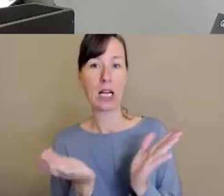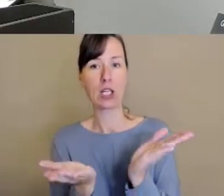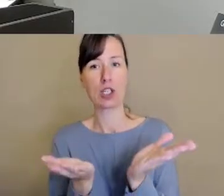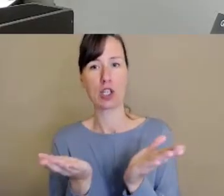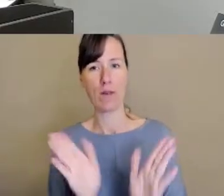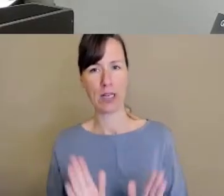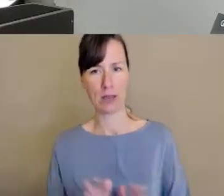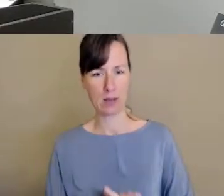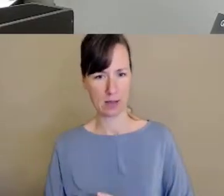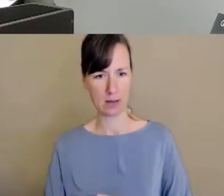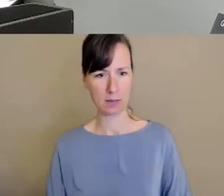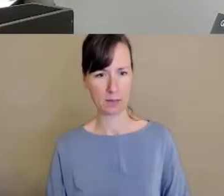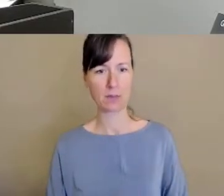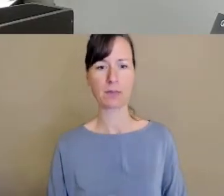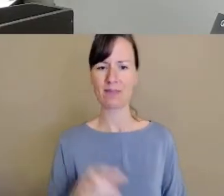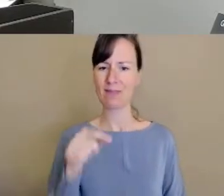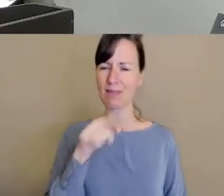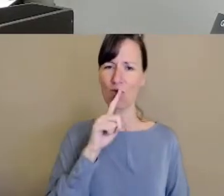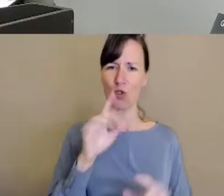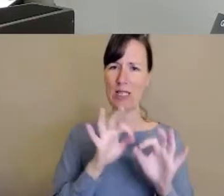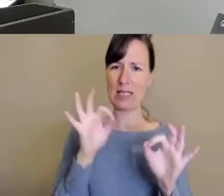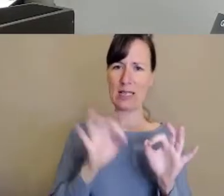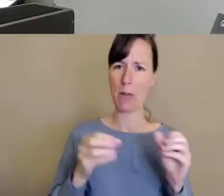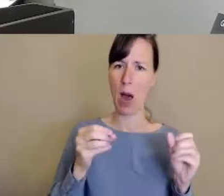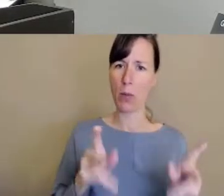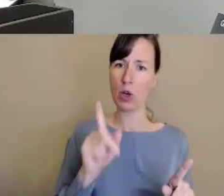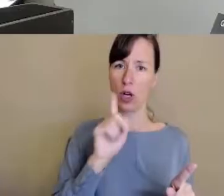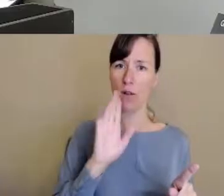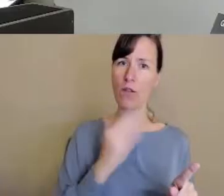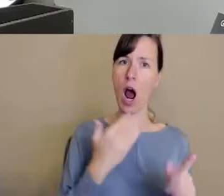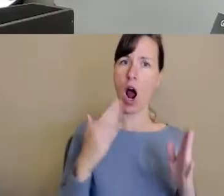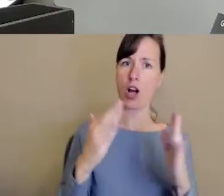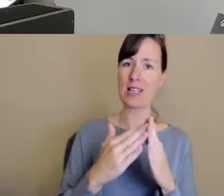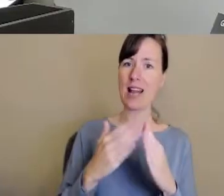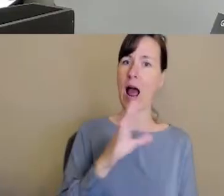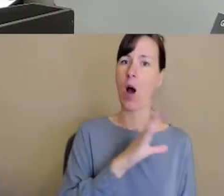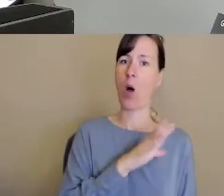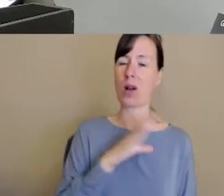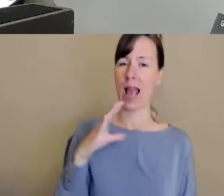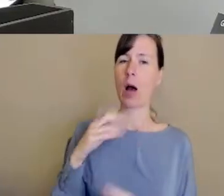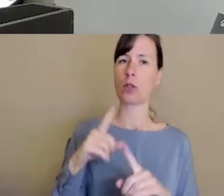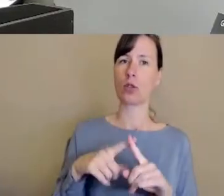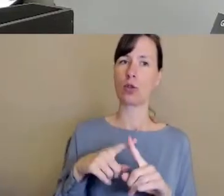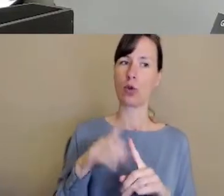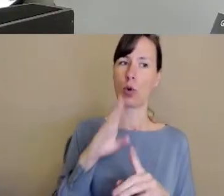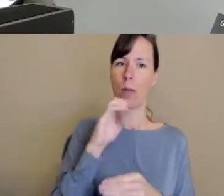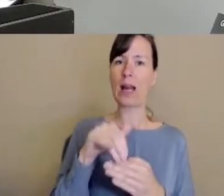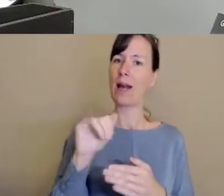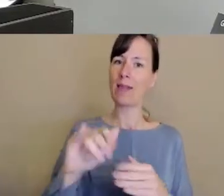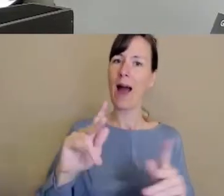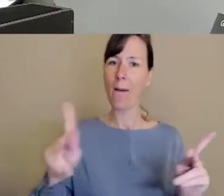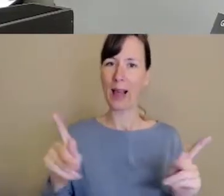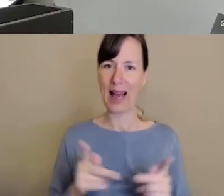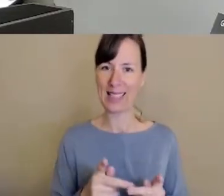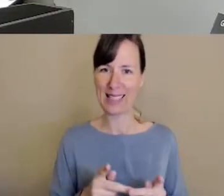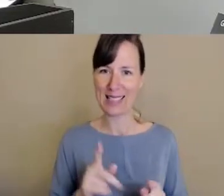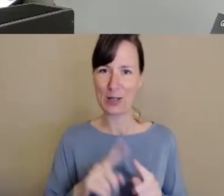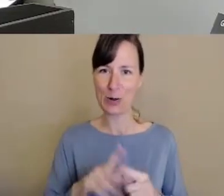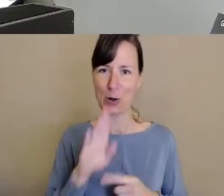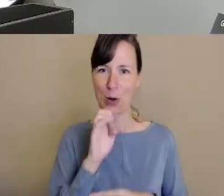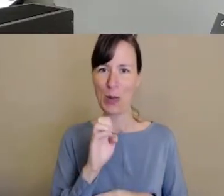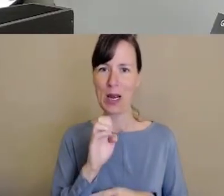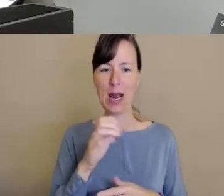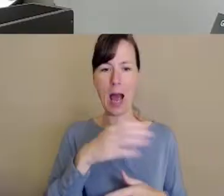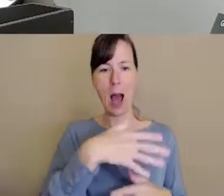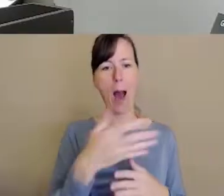council to put themselves in that place, to be among those who rise above the